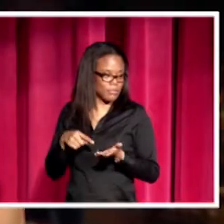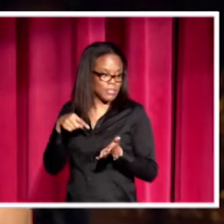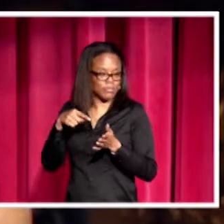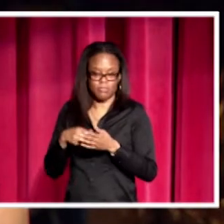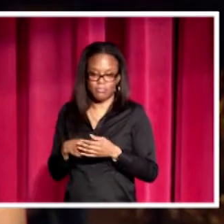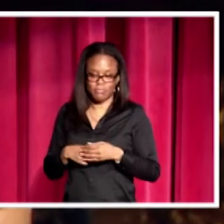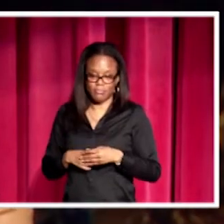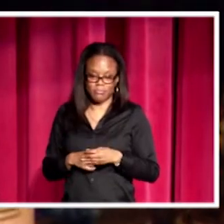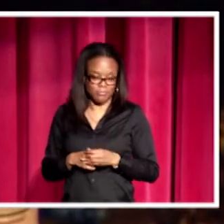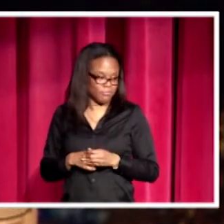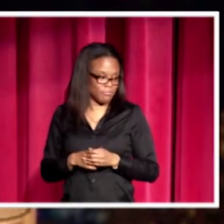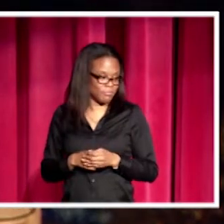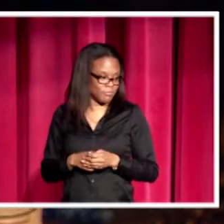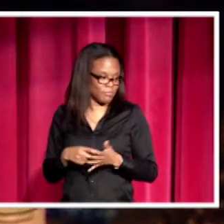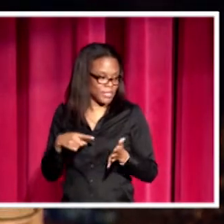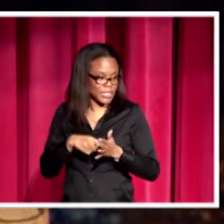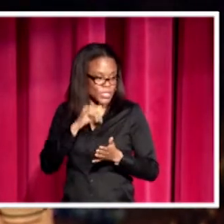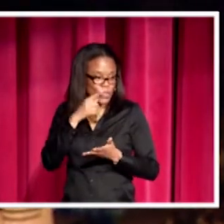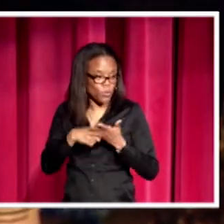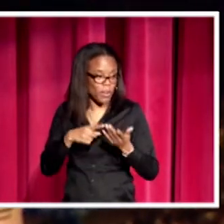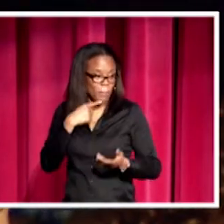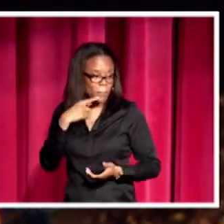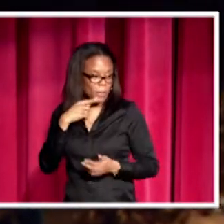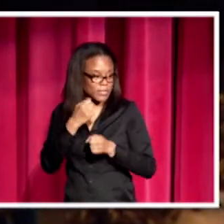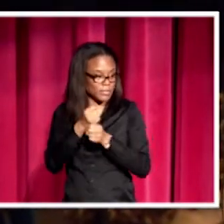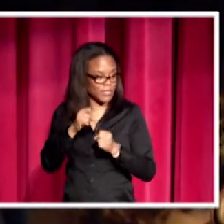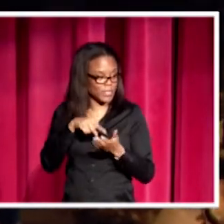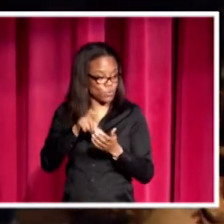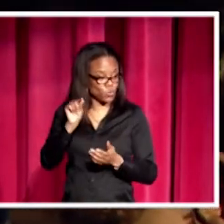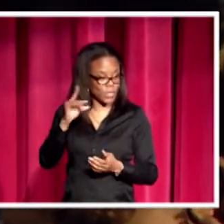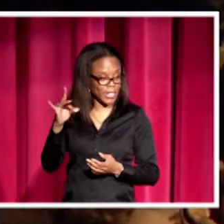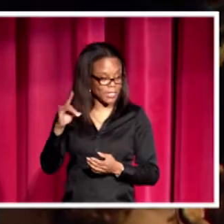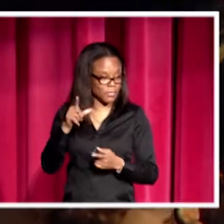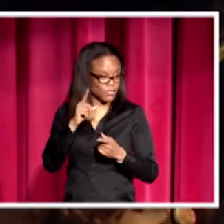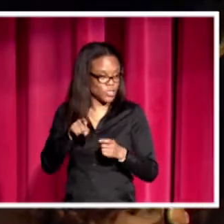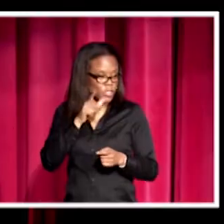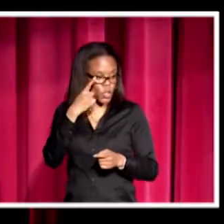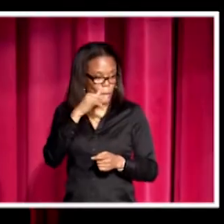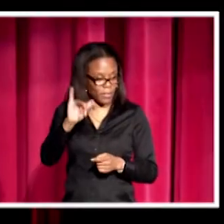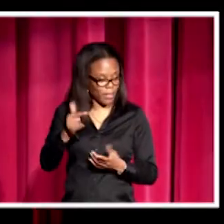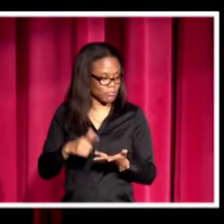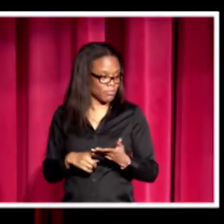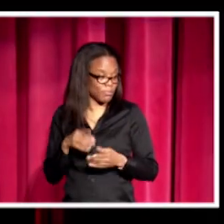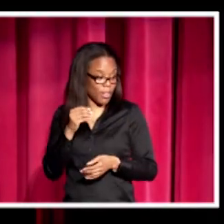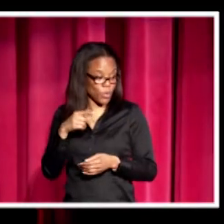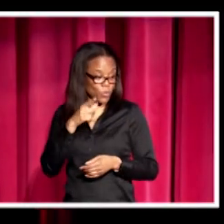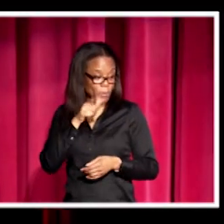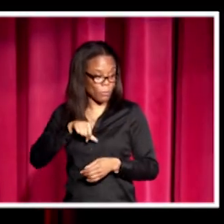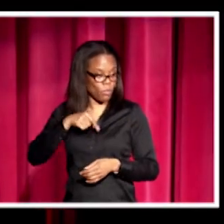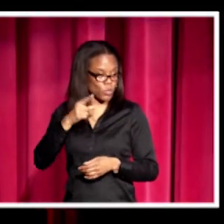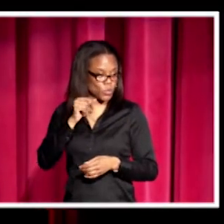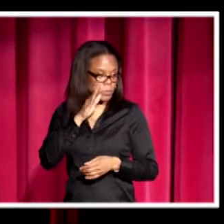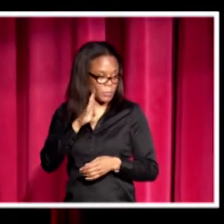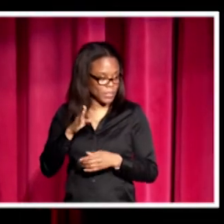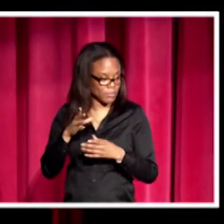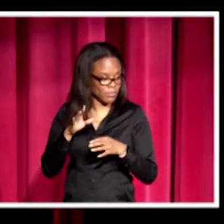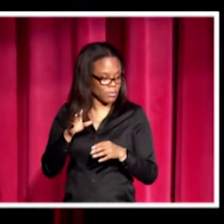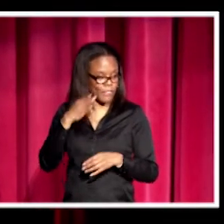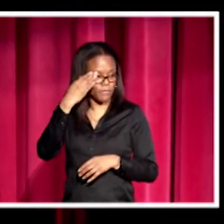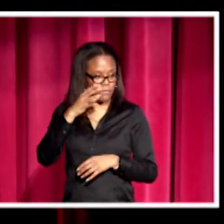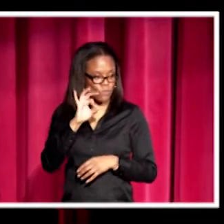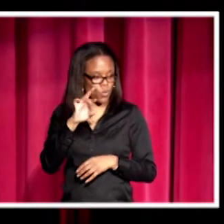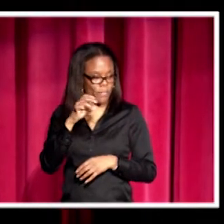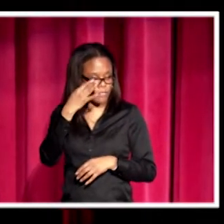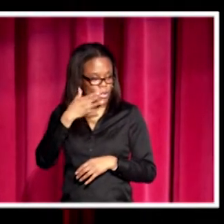And this is what public safety in 2018 should look like. And we are proud to be at the forefront of